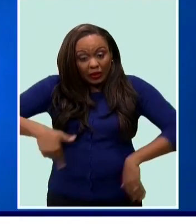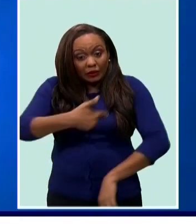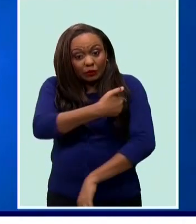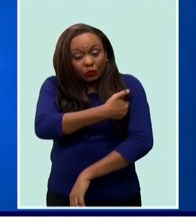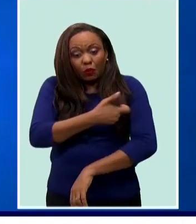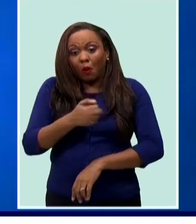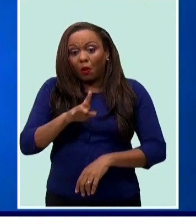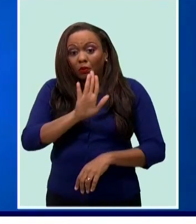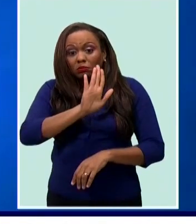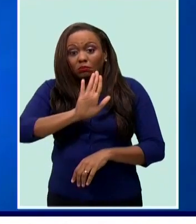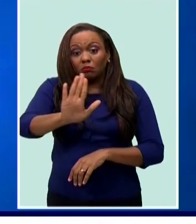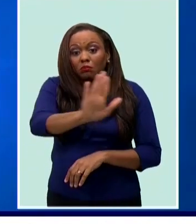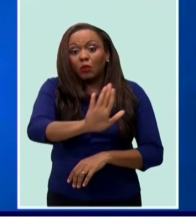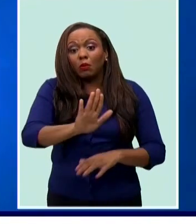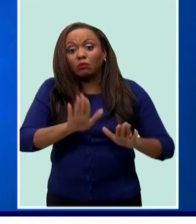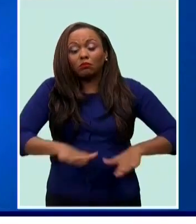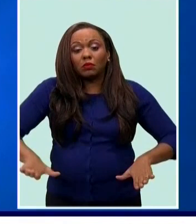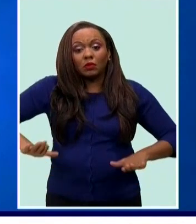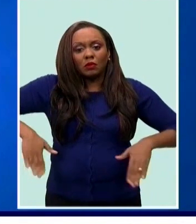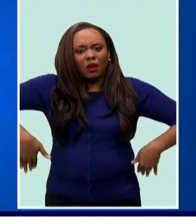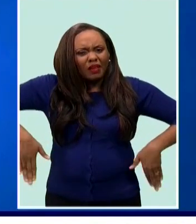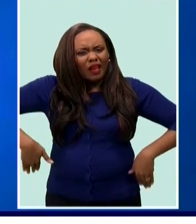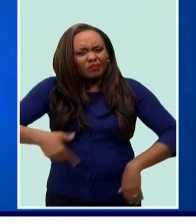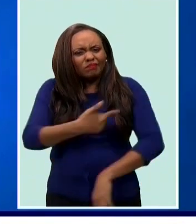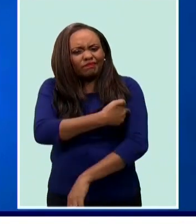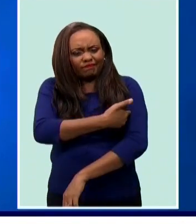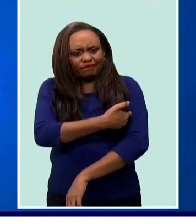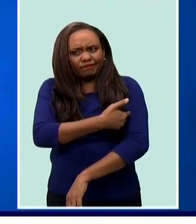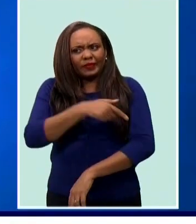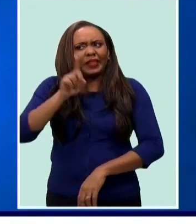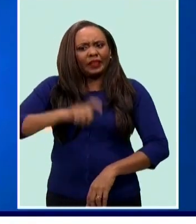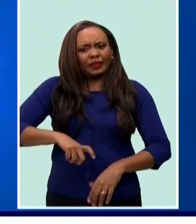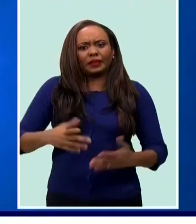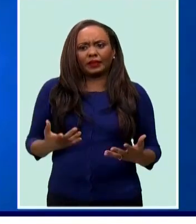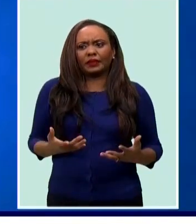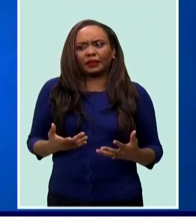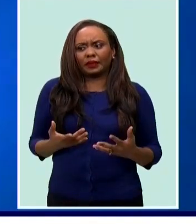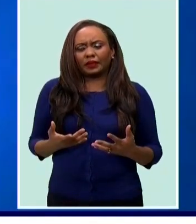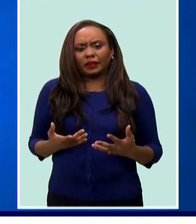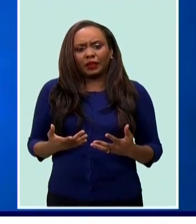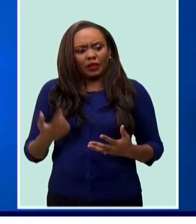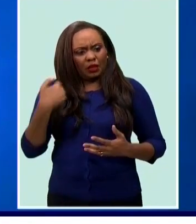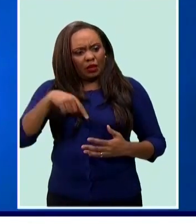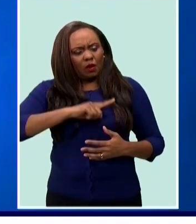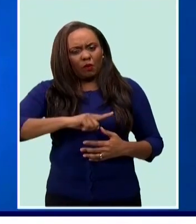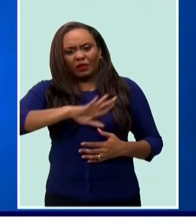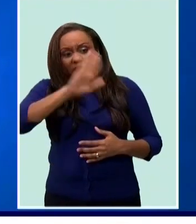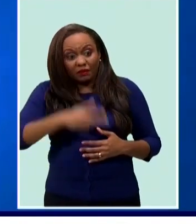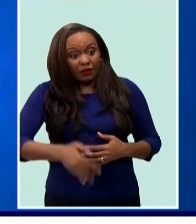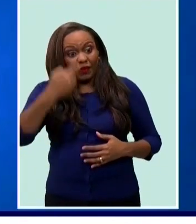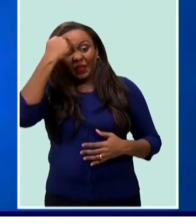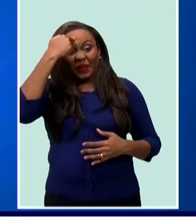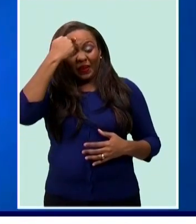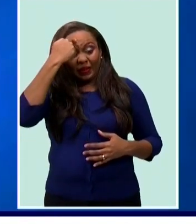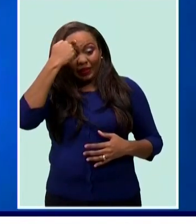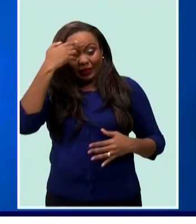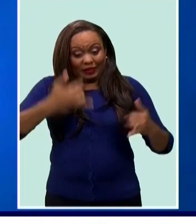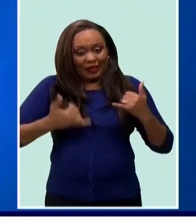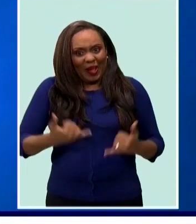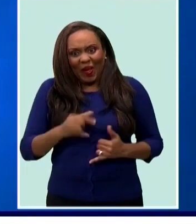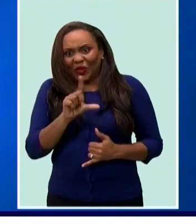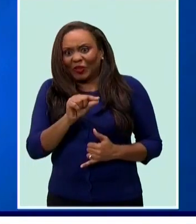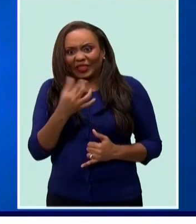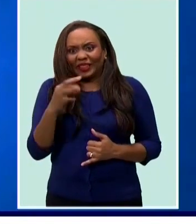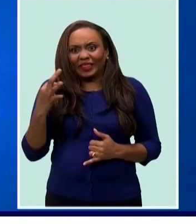immunized. Immunization against these types of diseases, we would not have felt that we needed to be addressing this in this century.